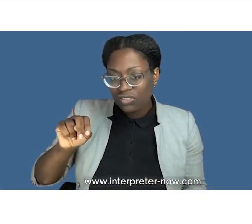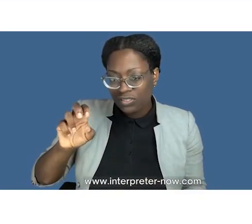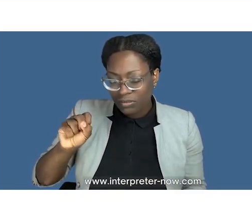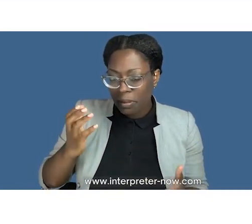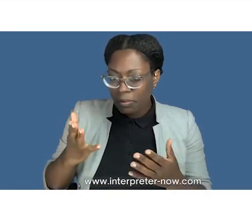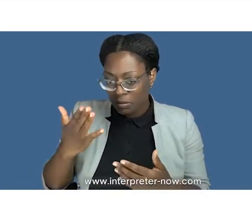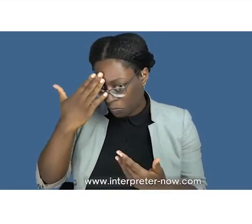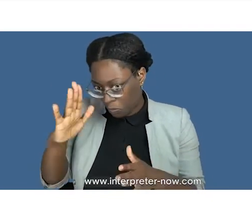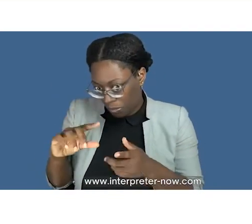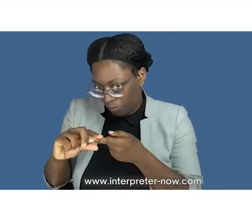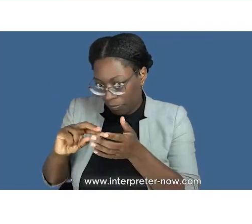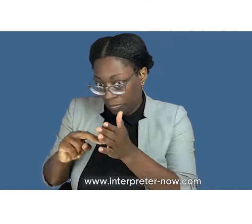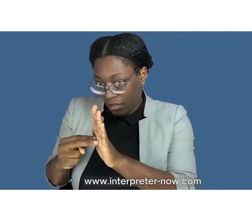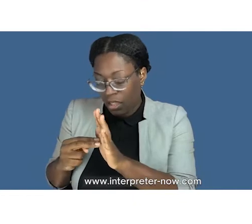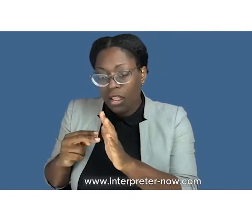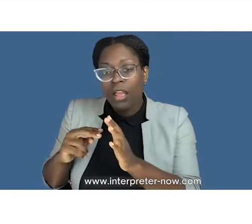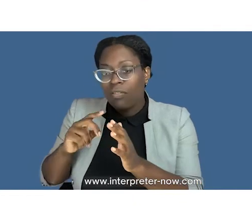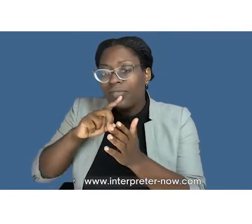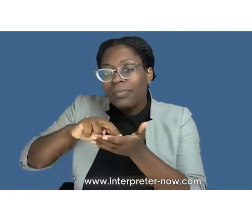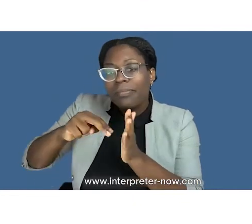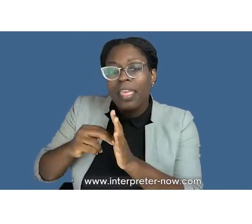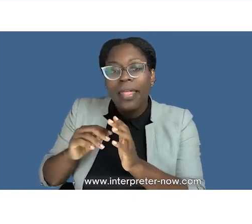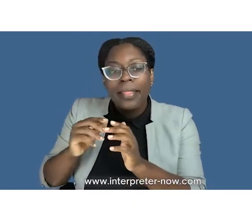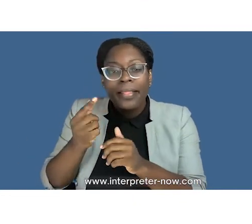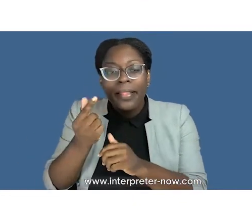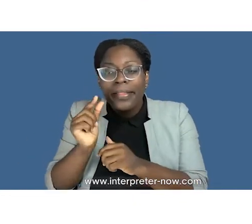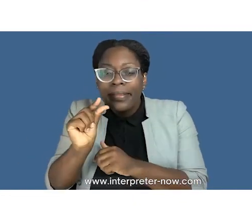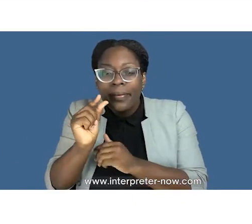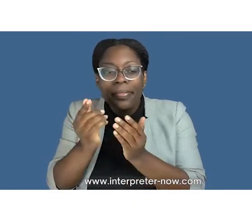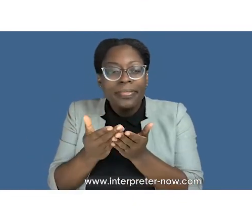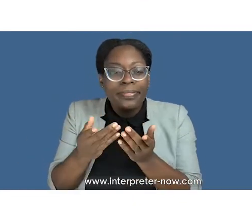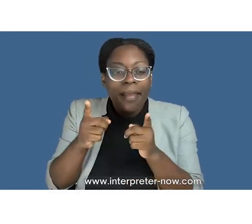how biases show up in our words and actions, little things that